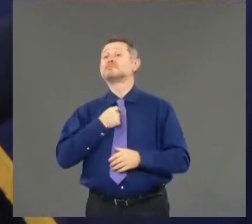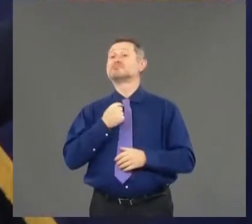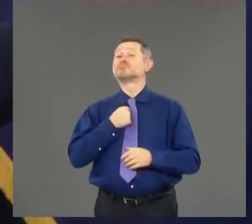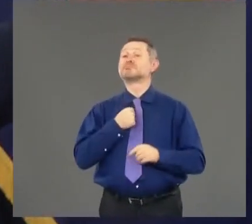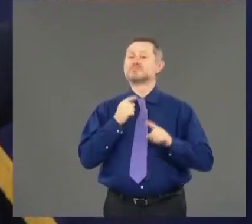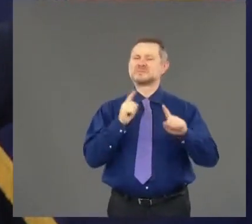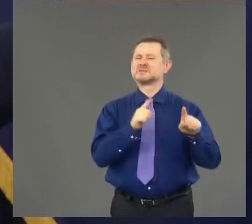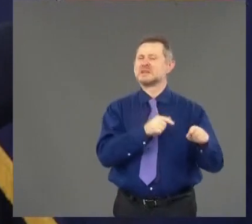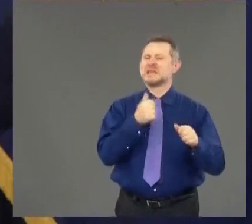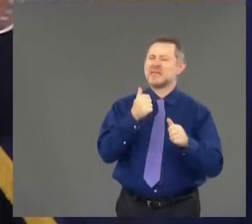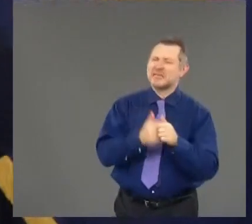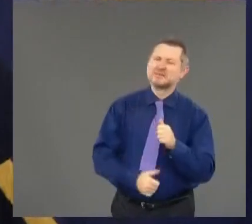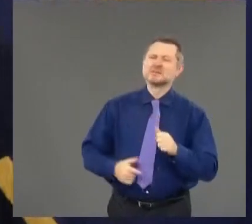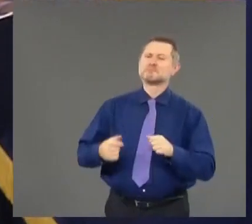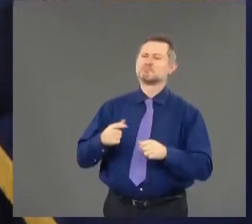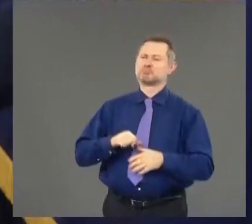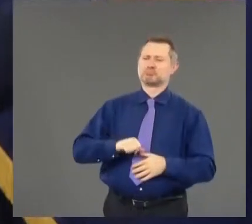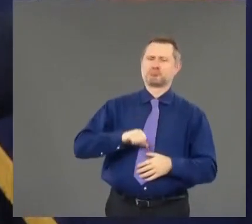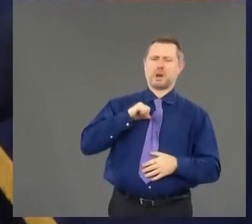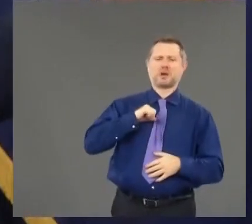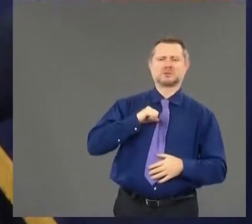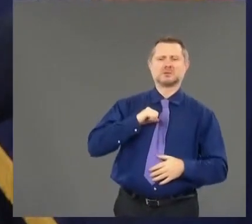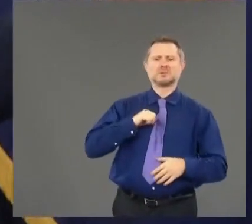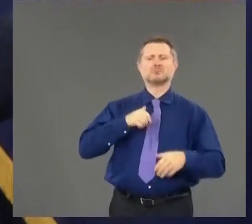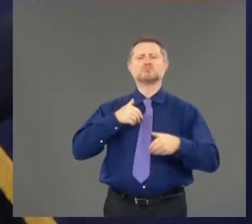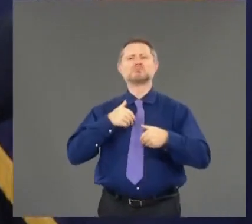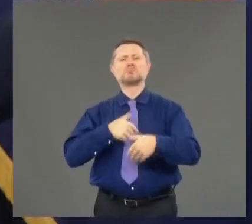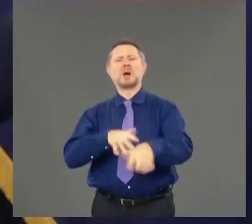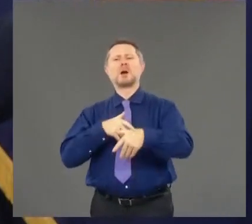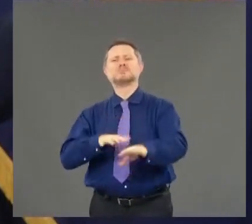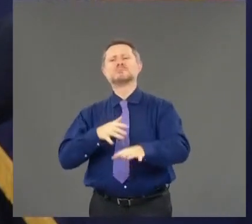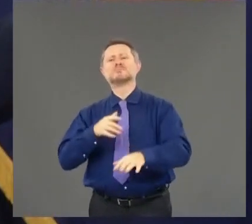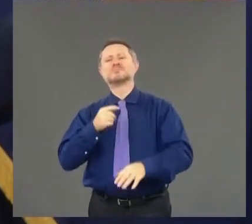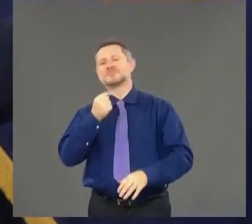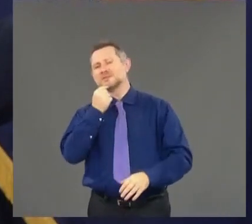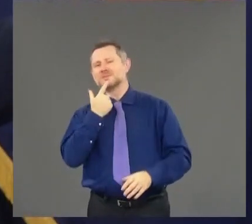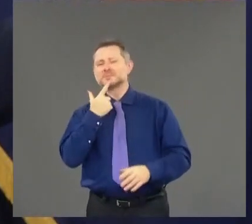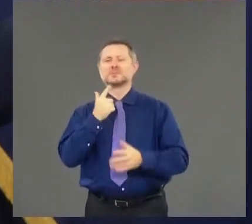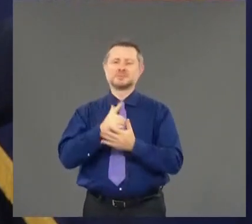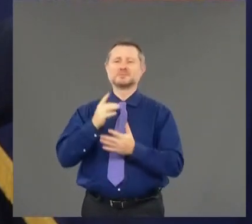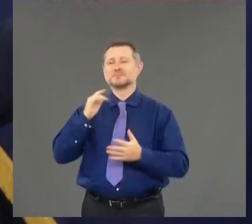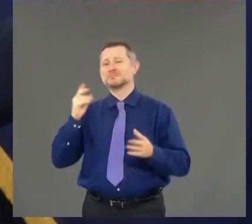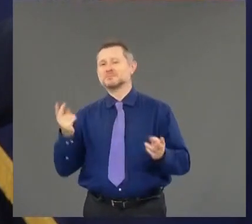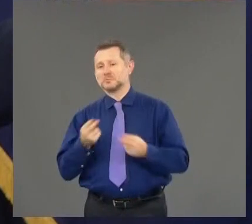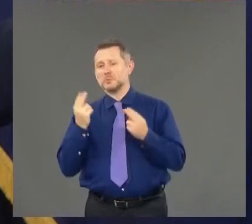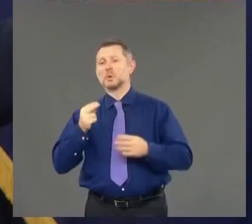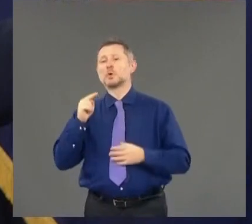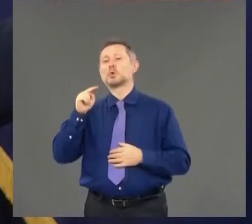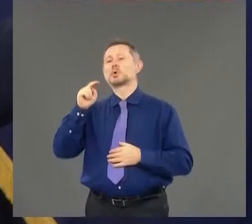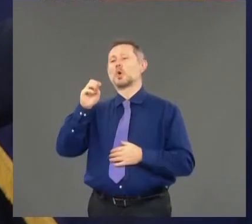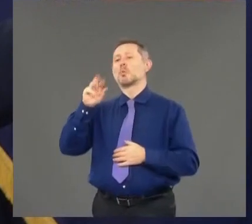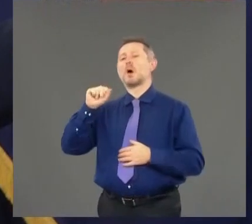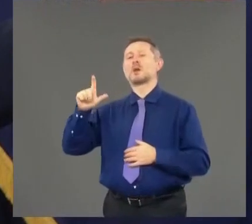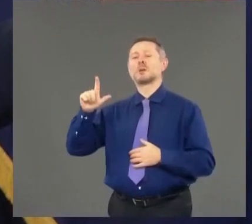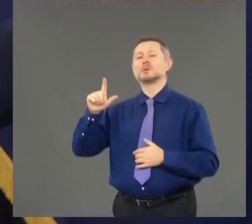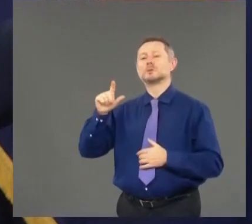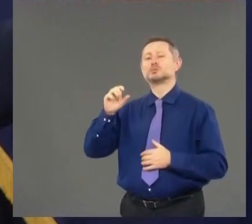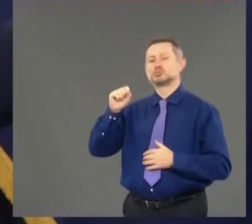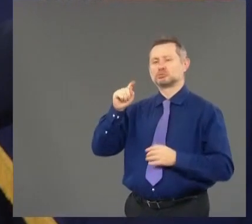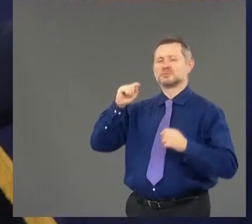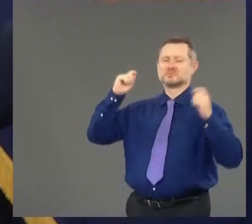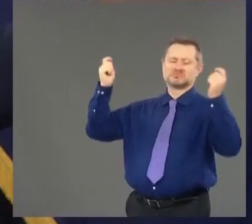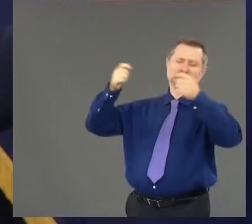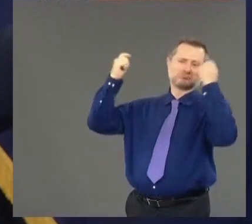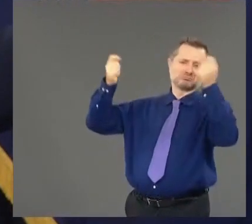parade, every Stonewall celebration for years. You know what was